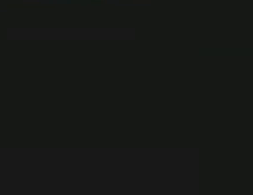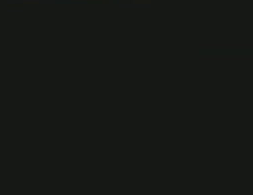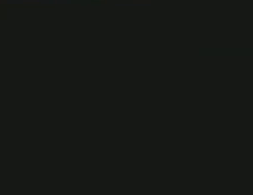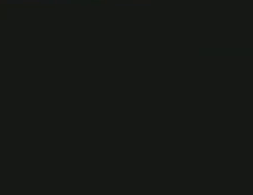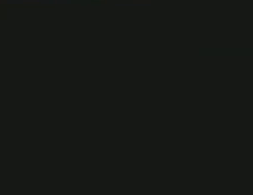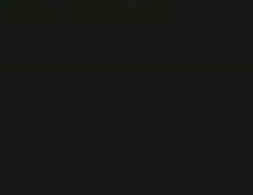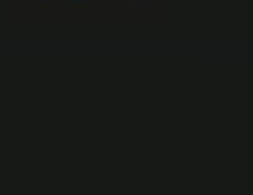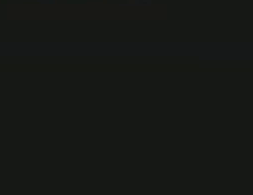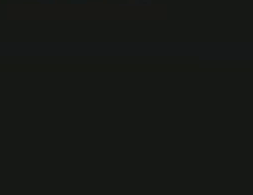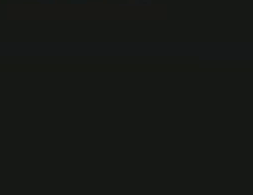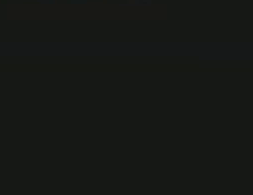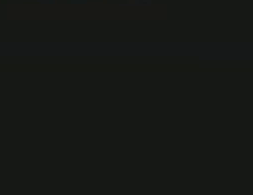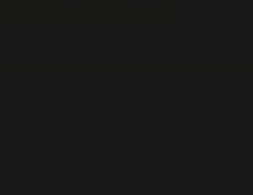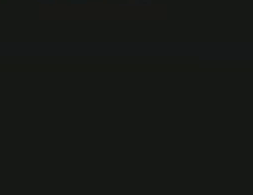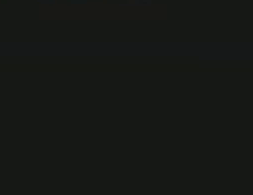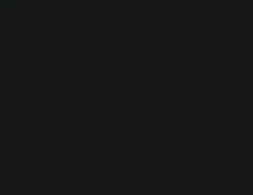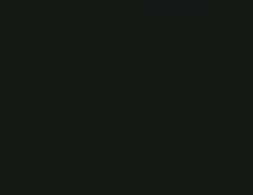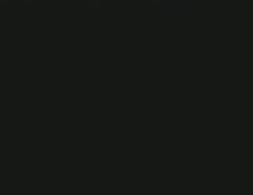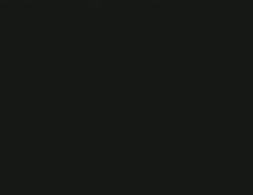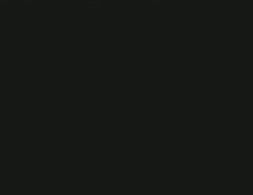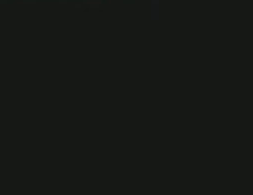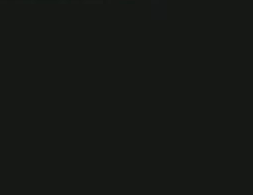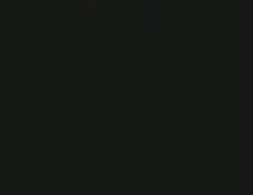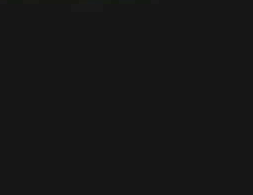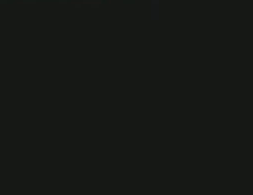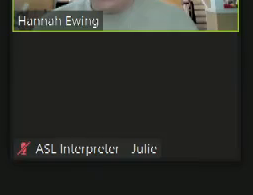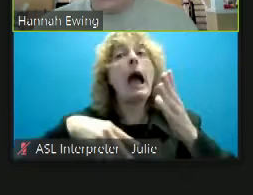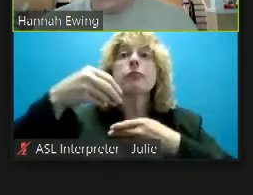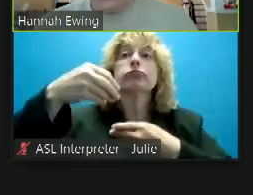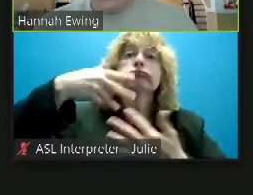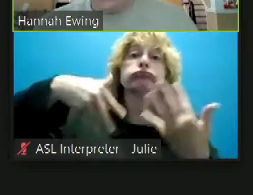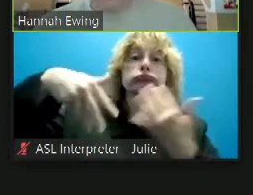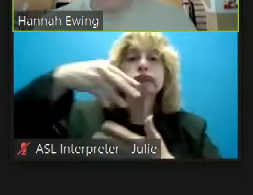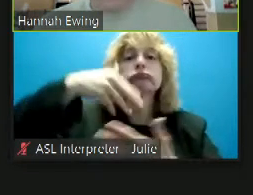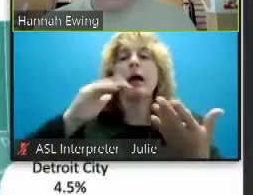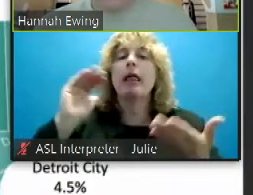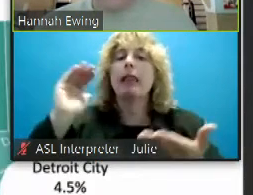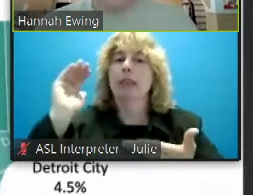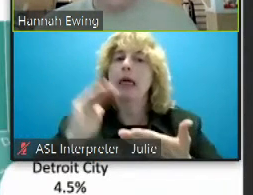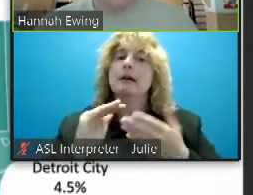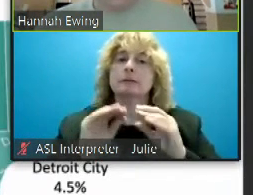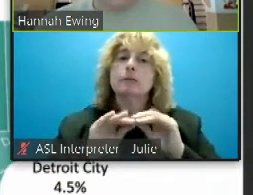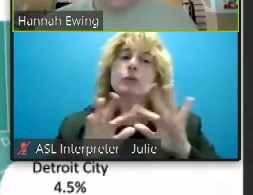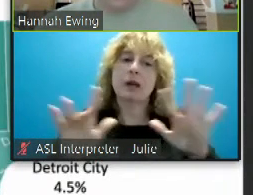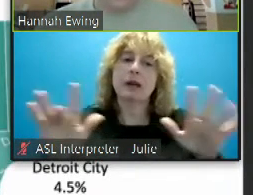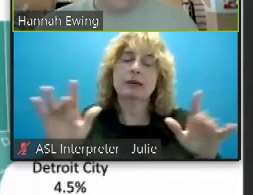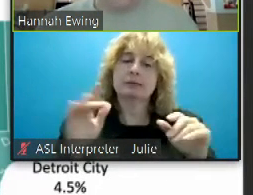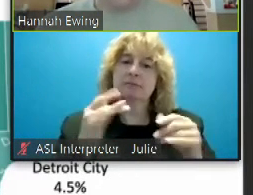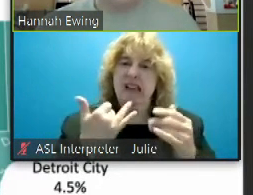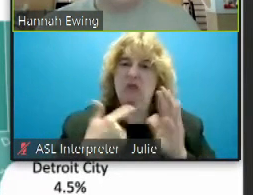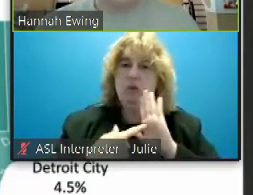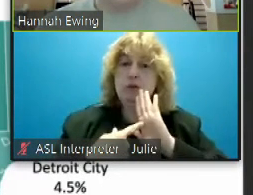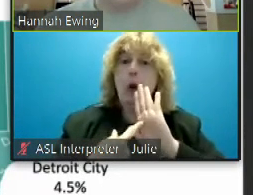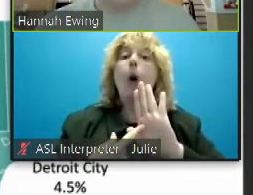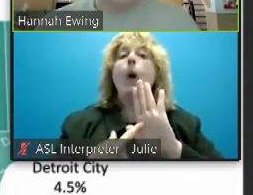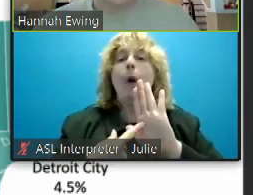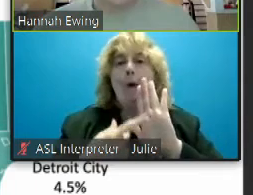you're in the community. Looks like I can share now. So I'll show you guys the awesome numbers as we continue to trend down.